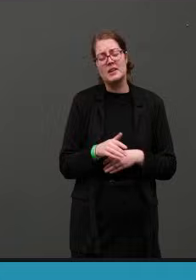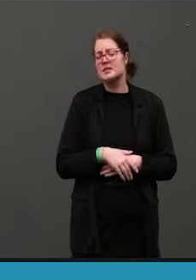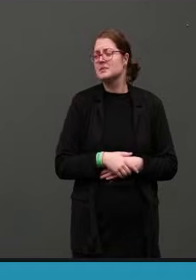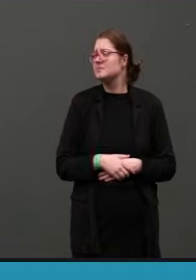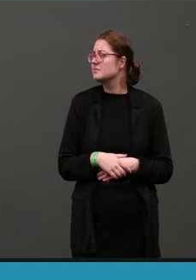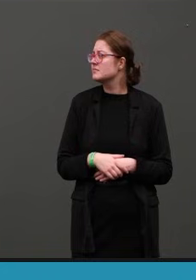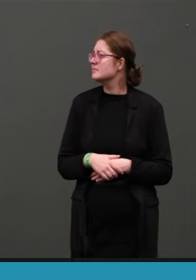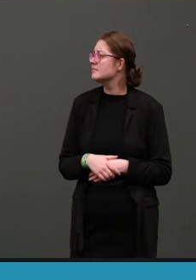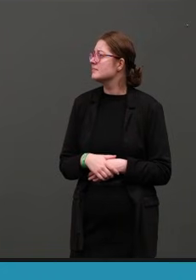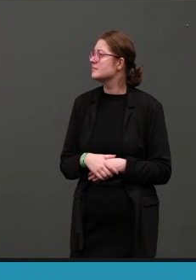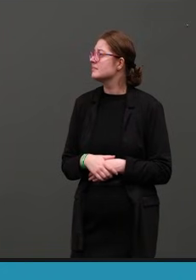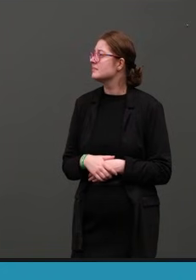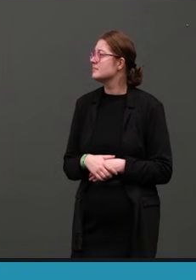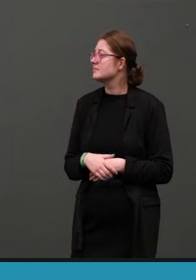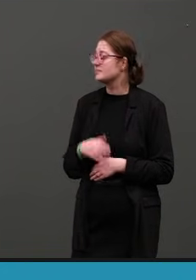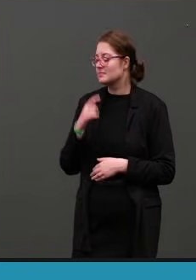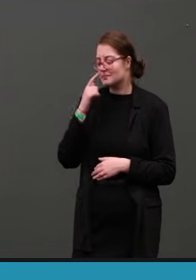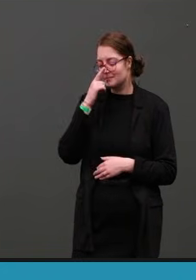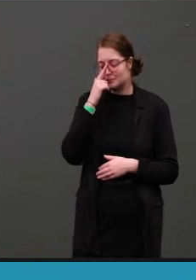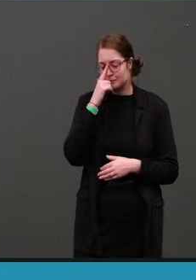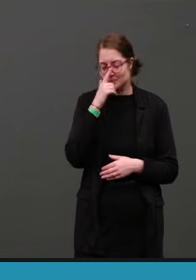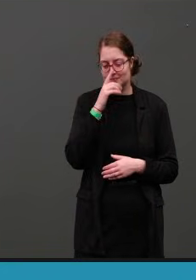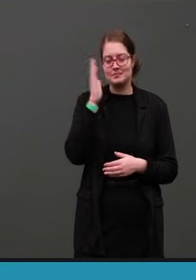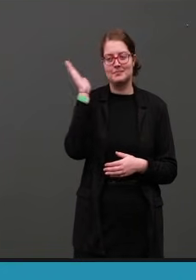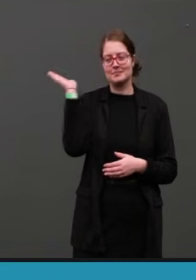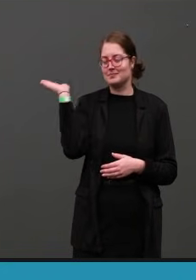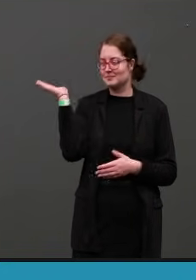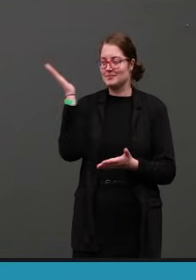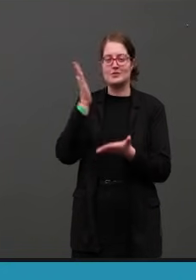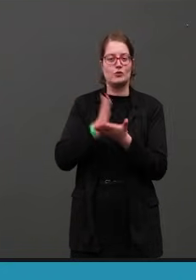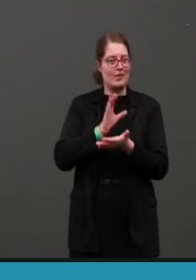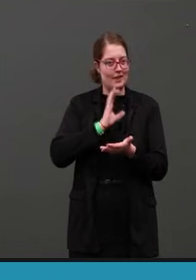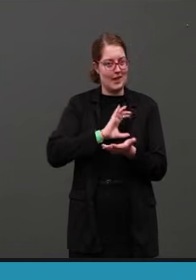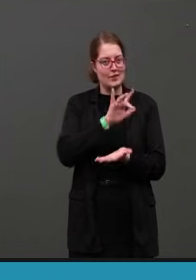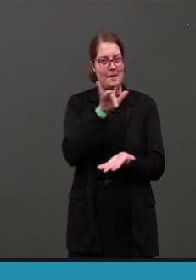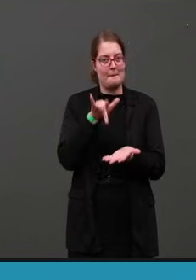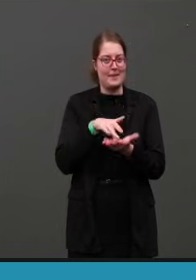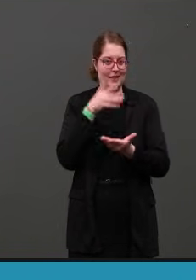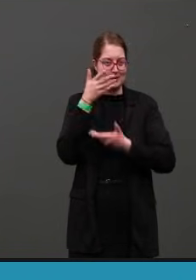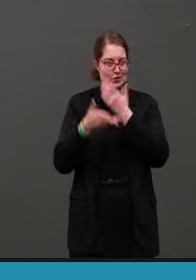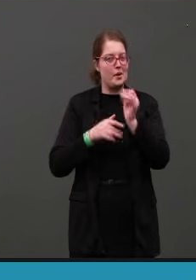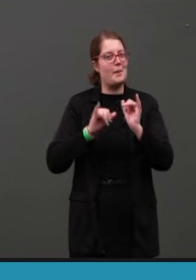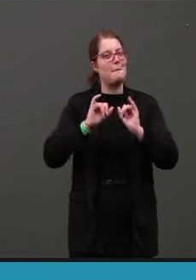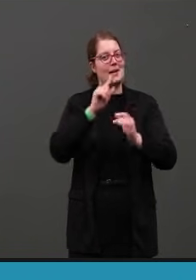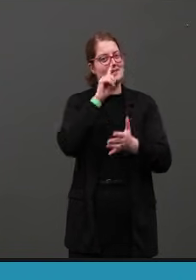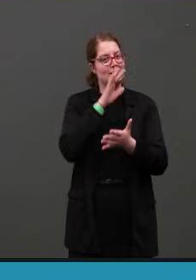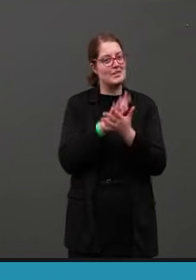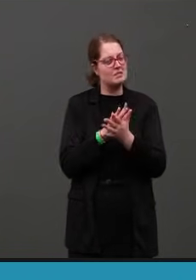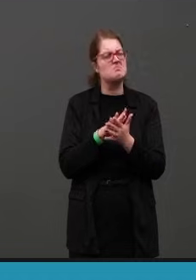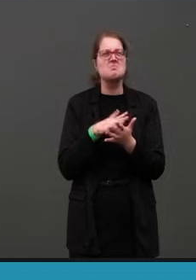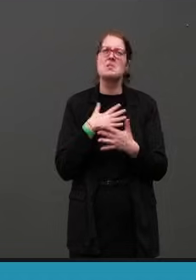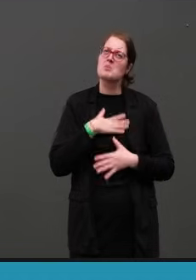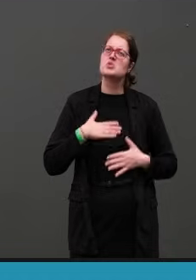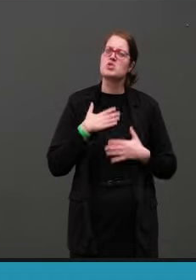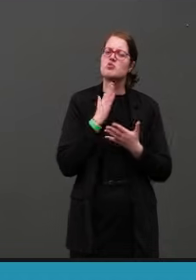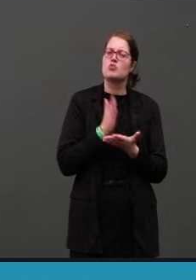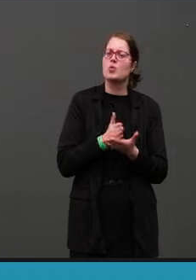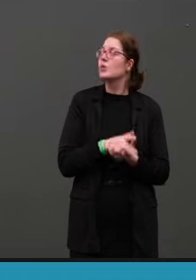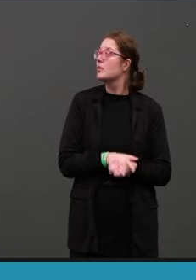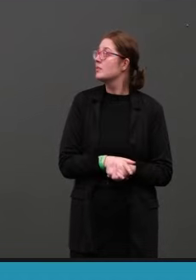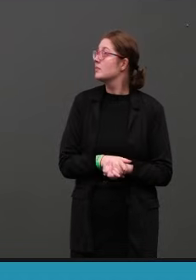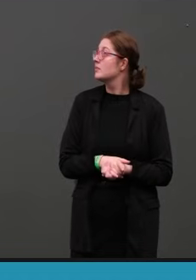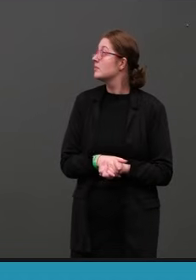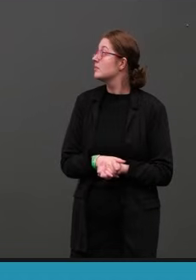So, real characters at the center of a story, making bad decisions that feel emotionally true in a sequence